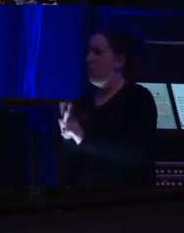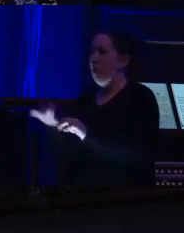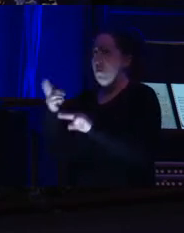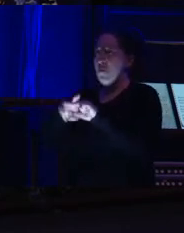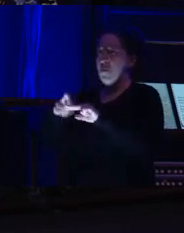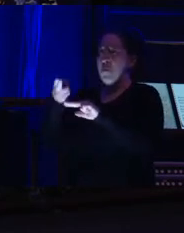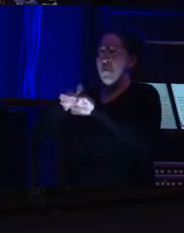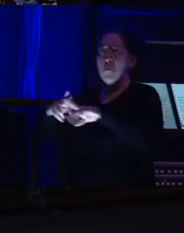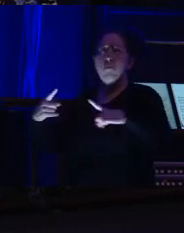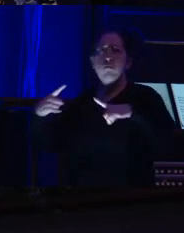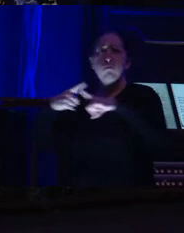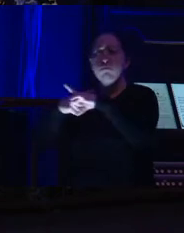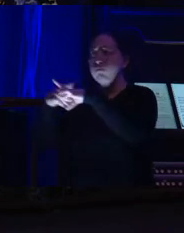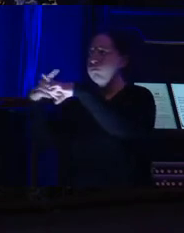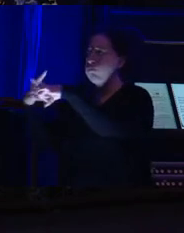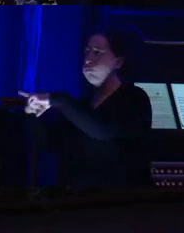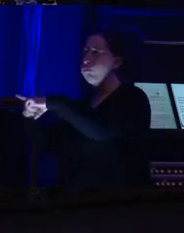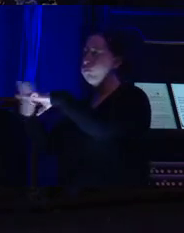conflicts raging.